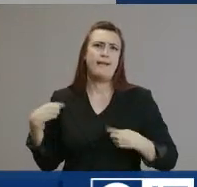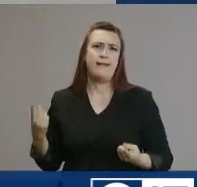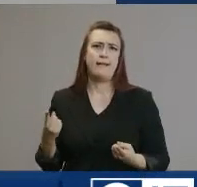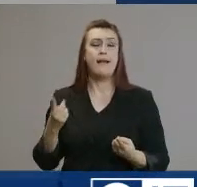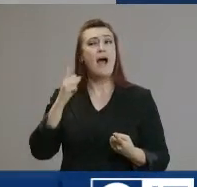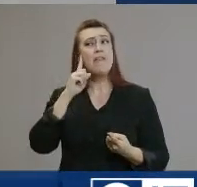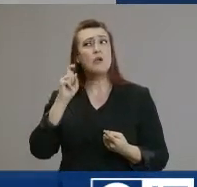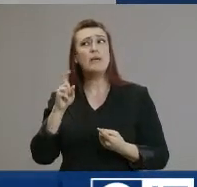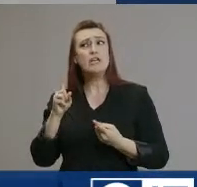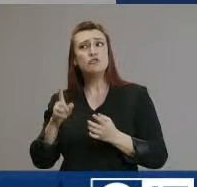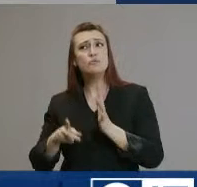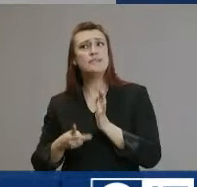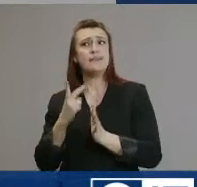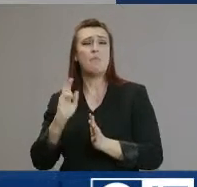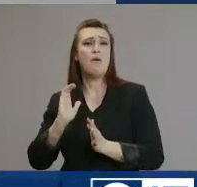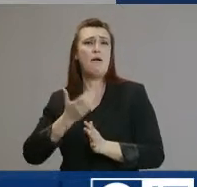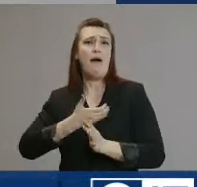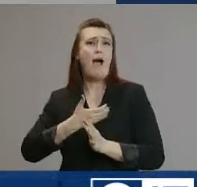because this is not